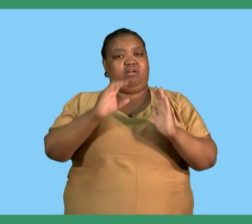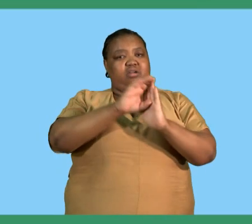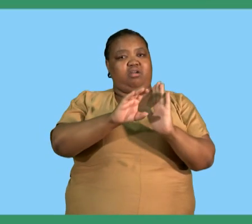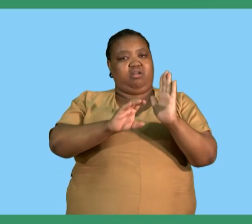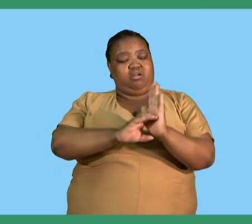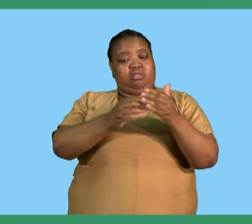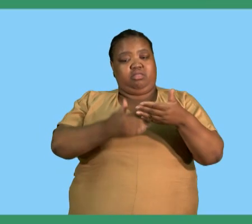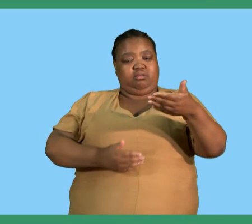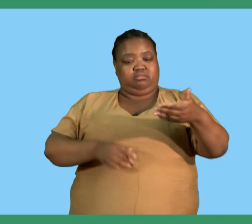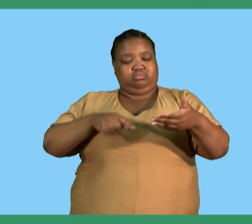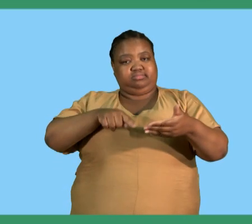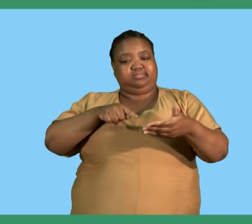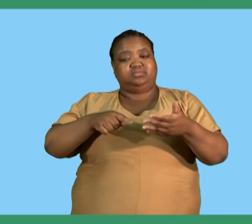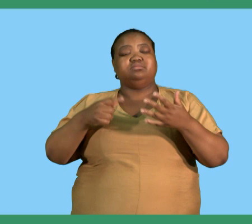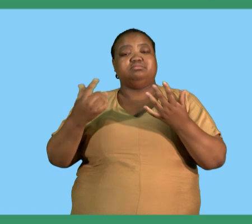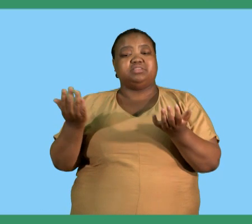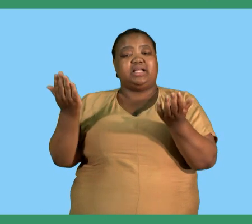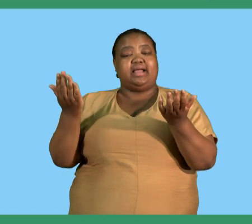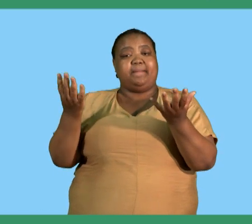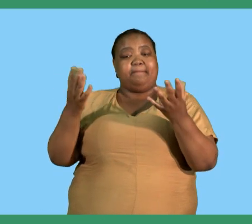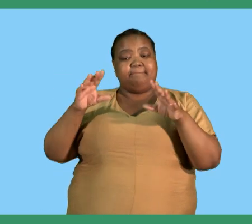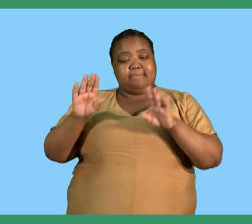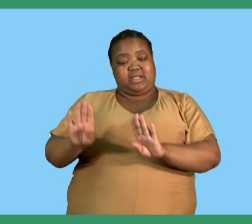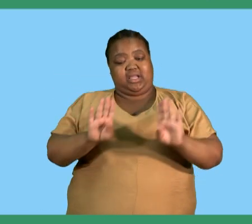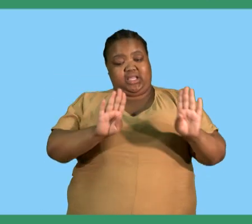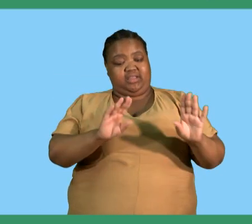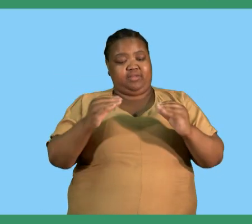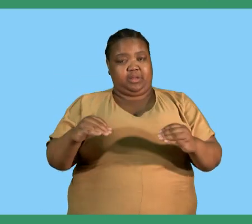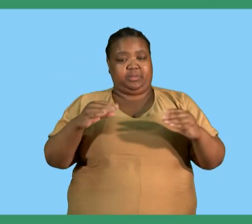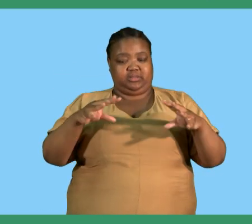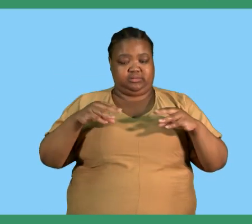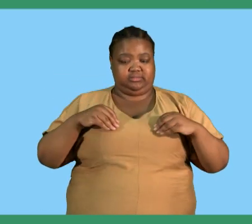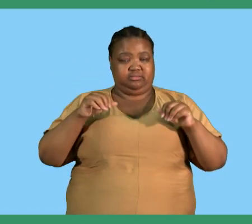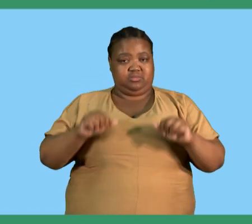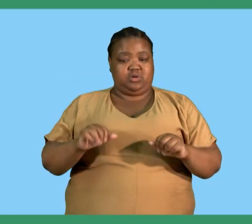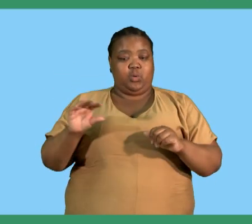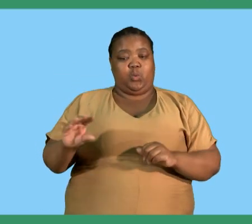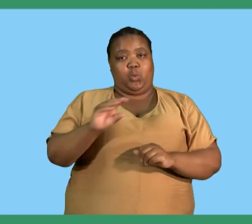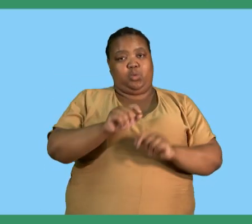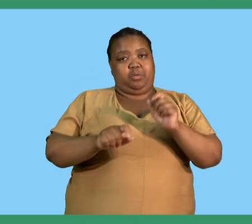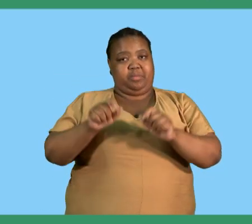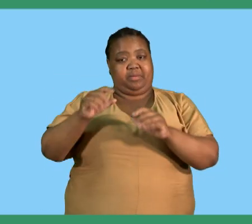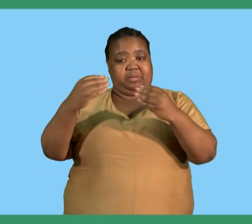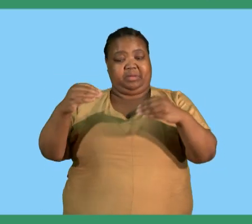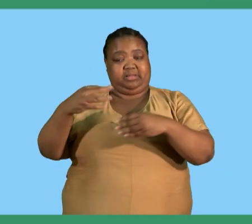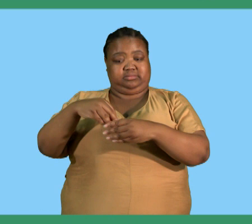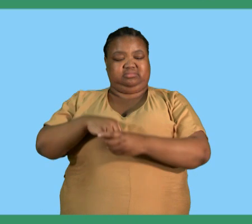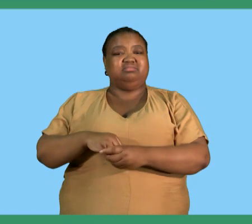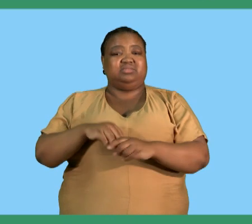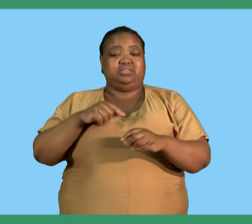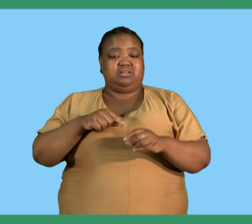conduct, a document that states acceptable behavior in the business. Everybody in the business or everyone in the business must